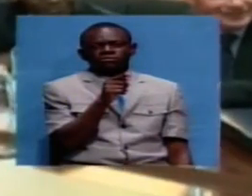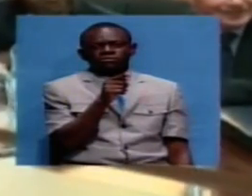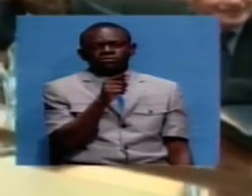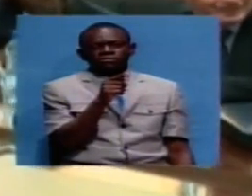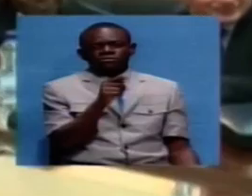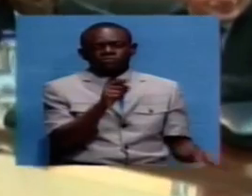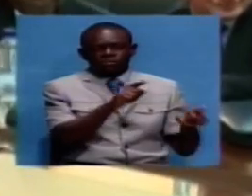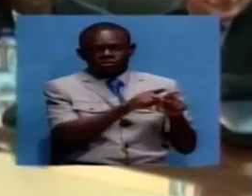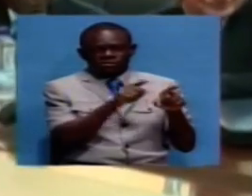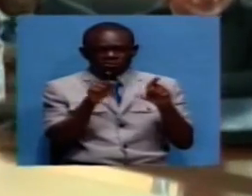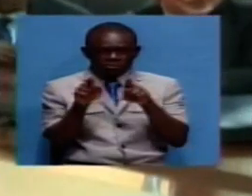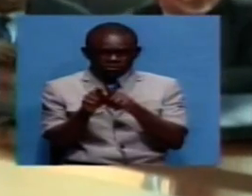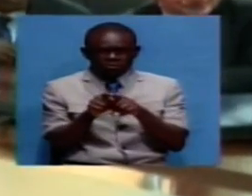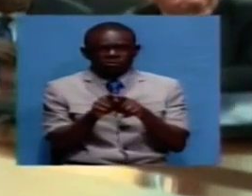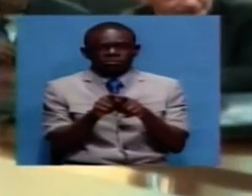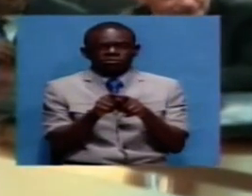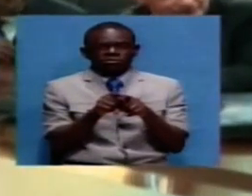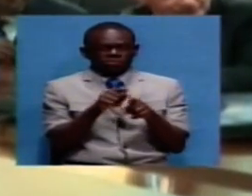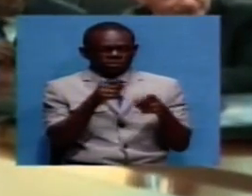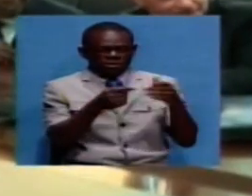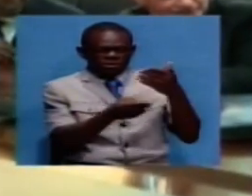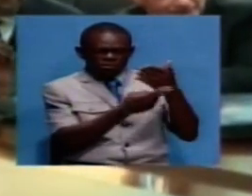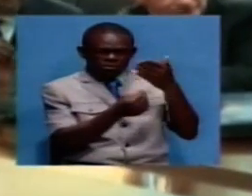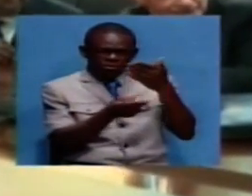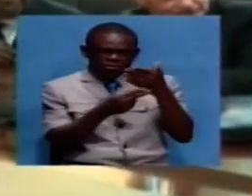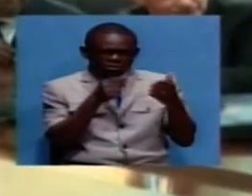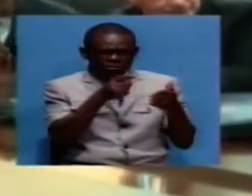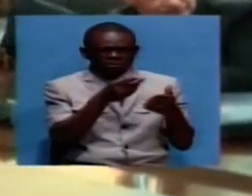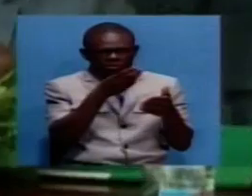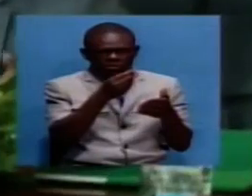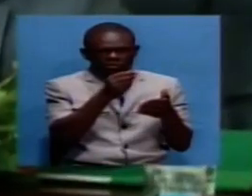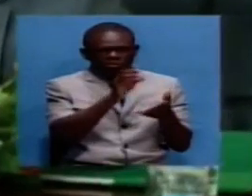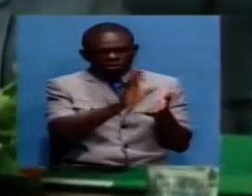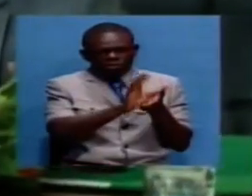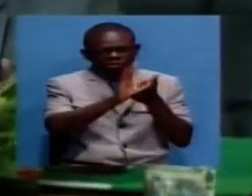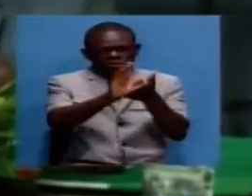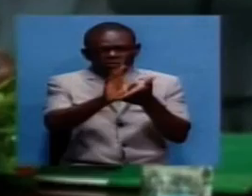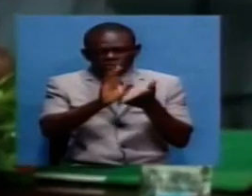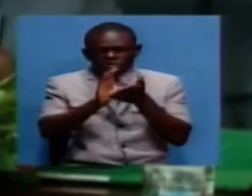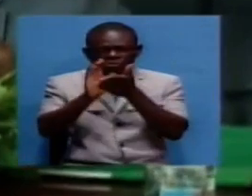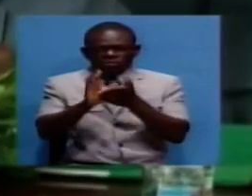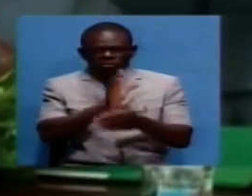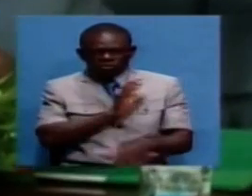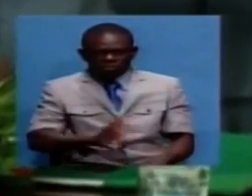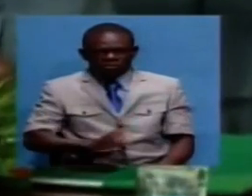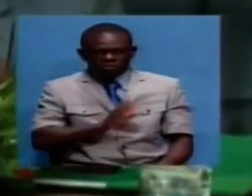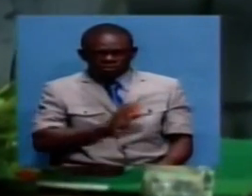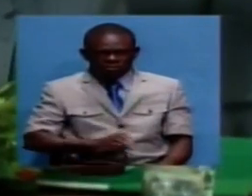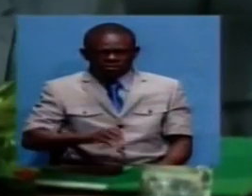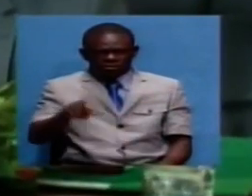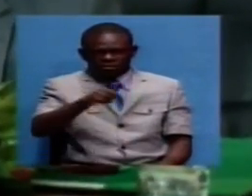lending to corporate customers, particularly multinational corporations, look very